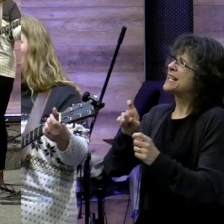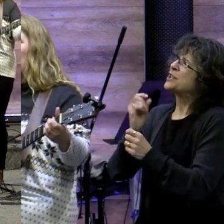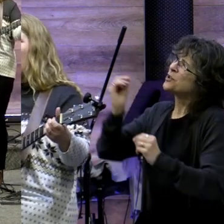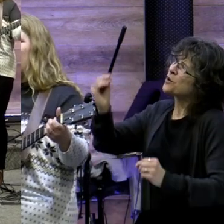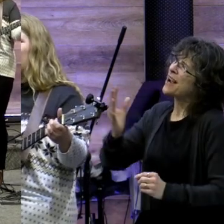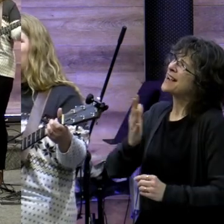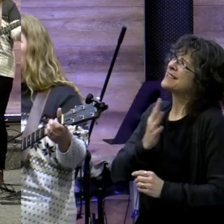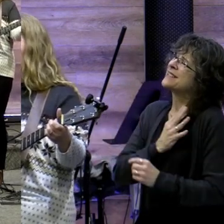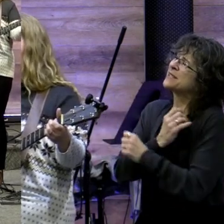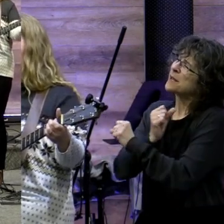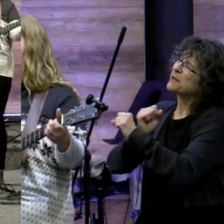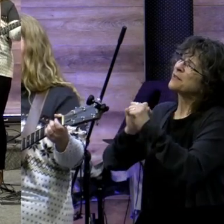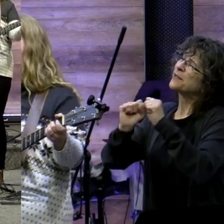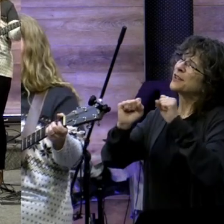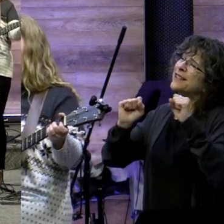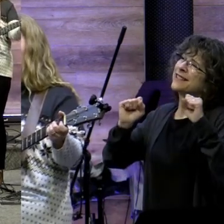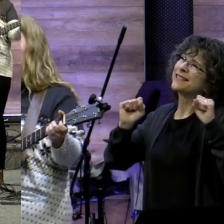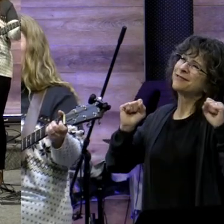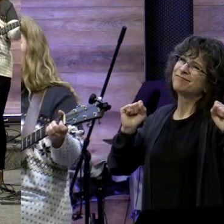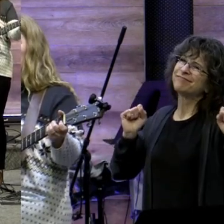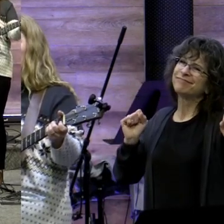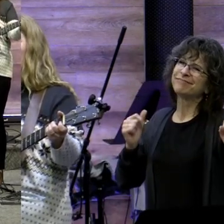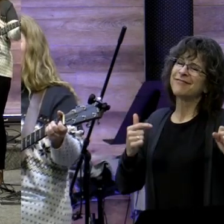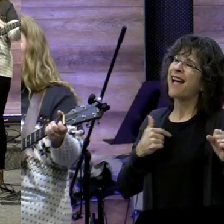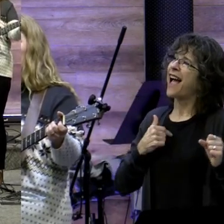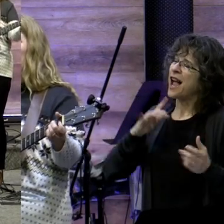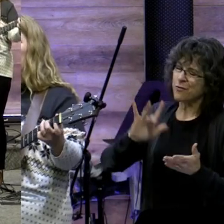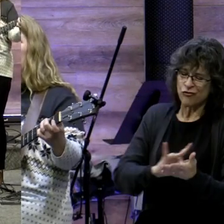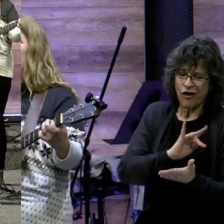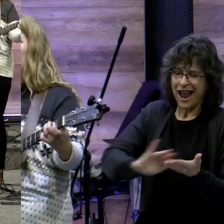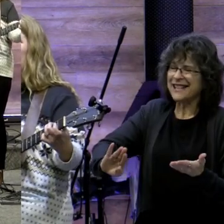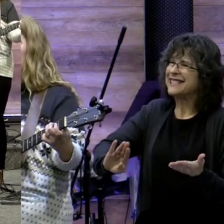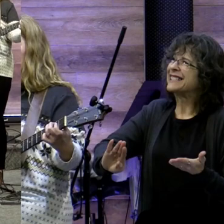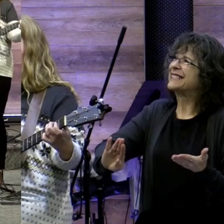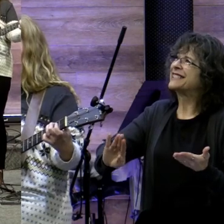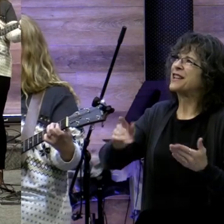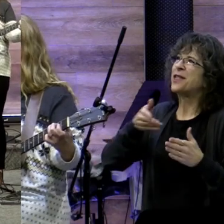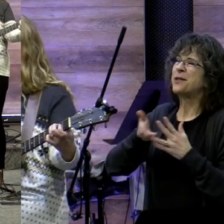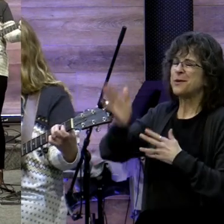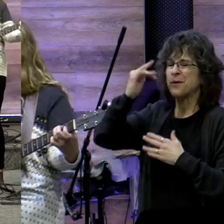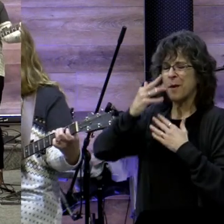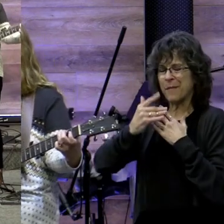am ransomed through the blood you shed for me.